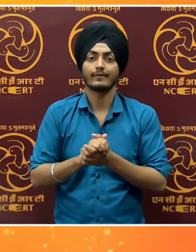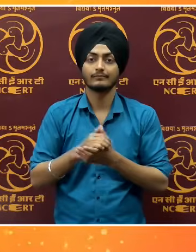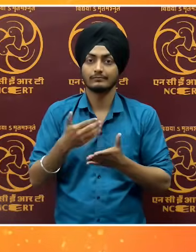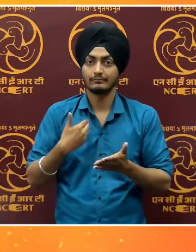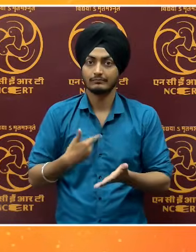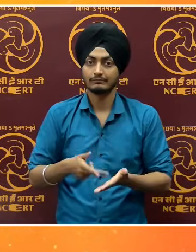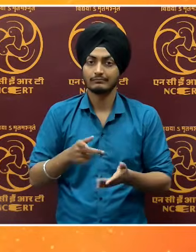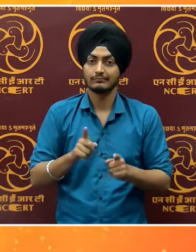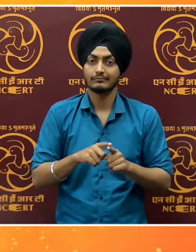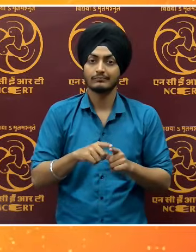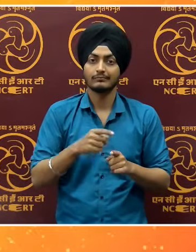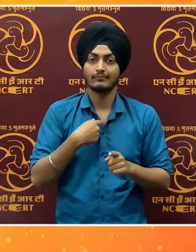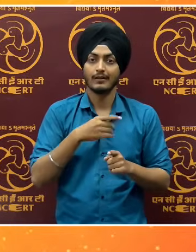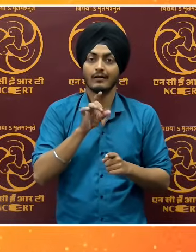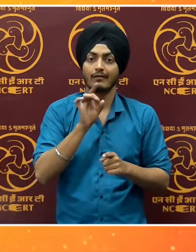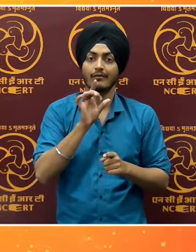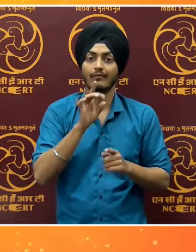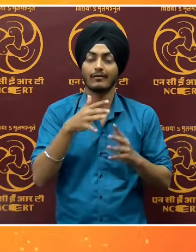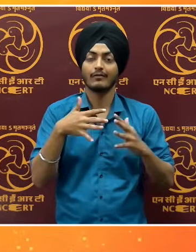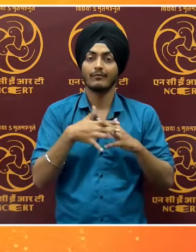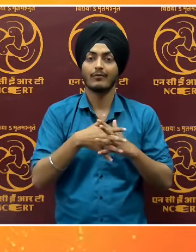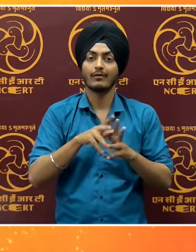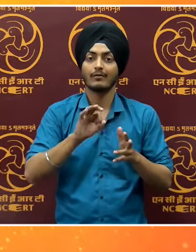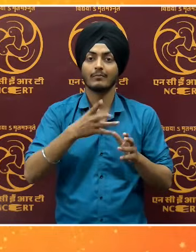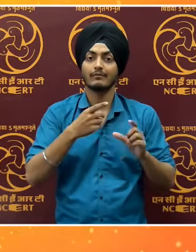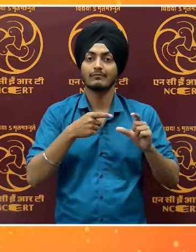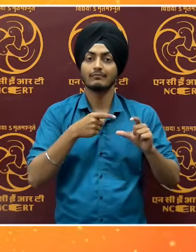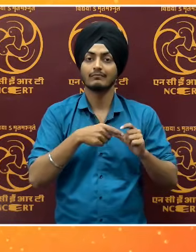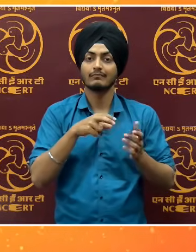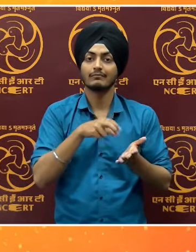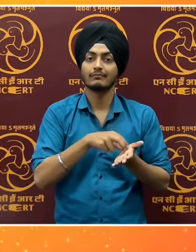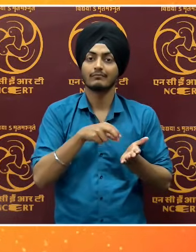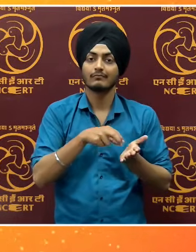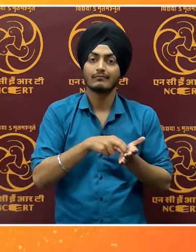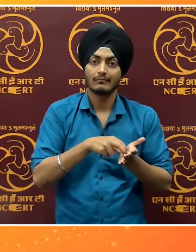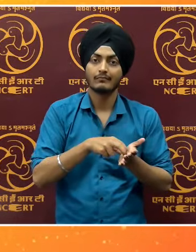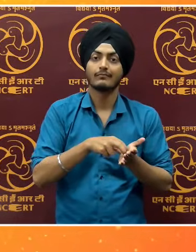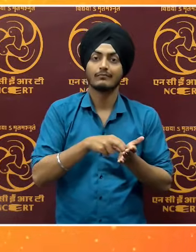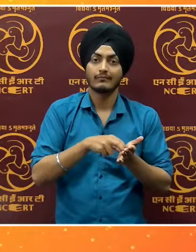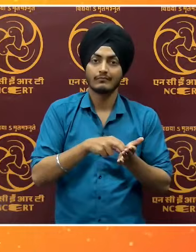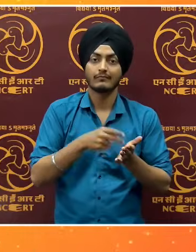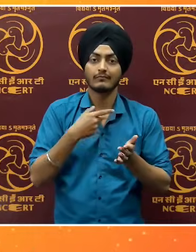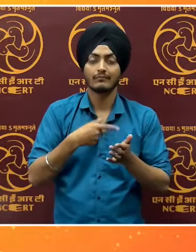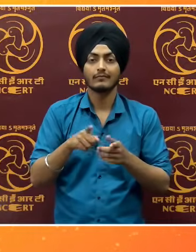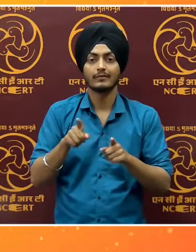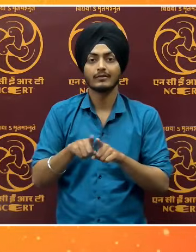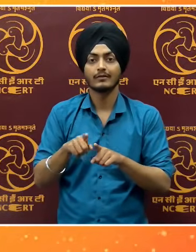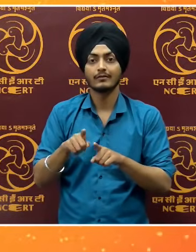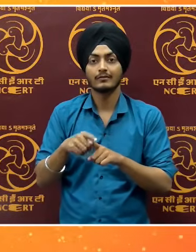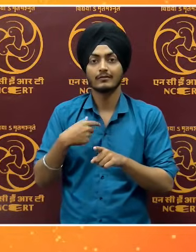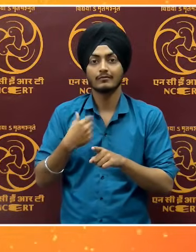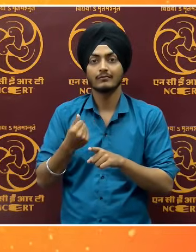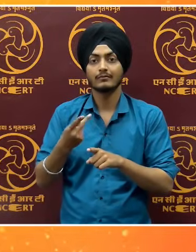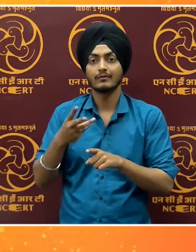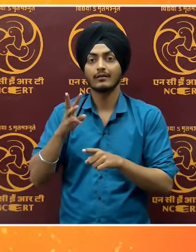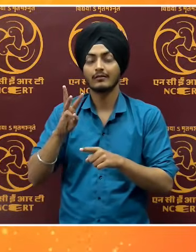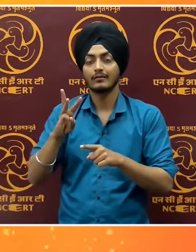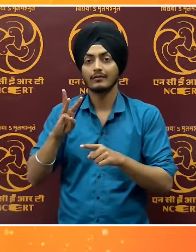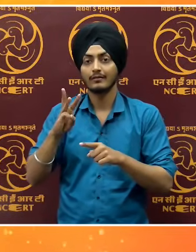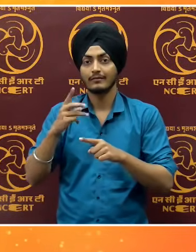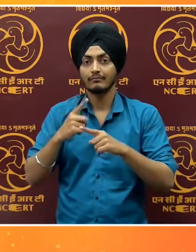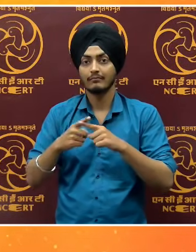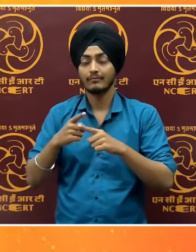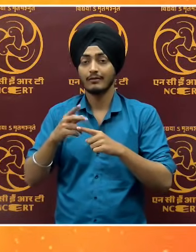take 15 volt battery. So this 15 volt battery is divided into 3, that is 5 volt